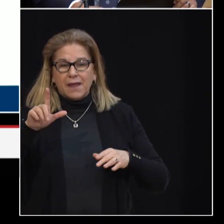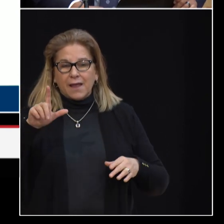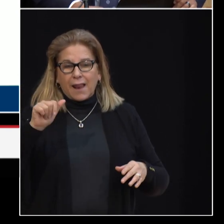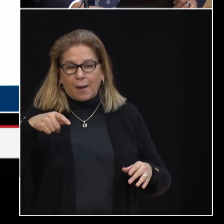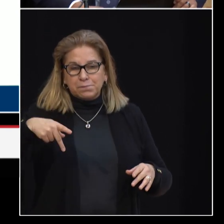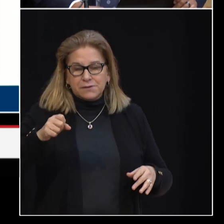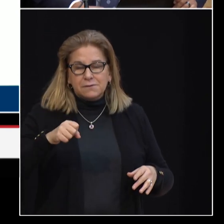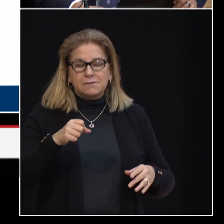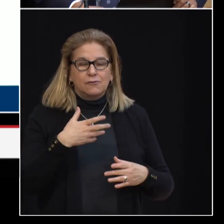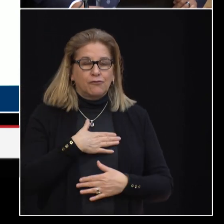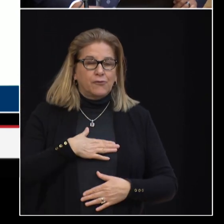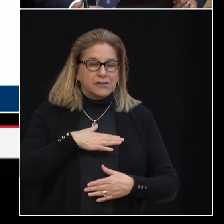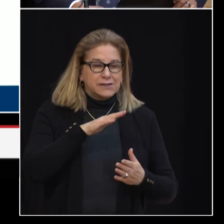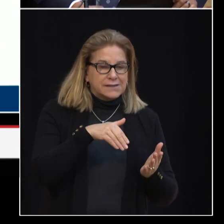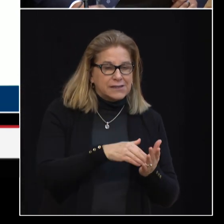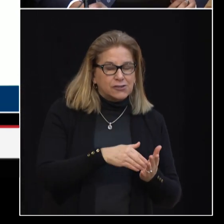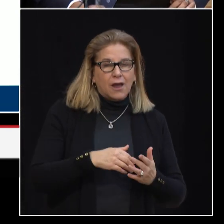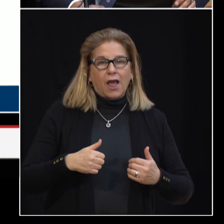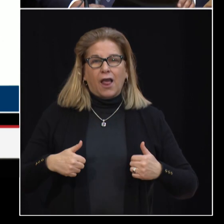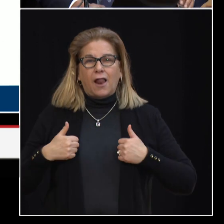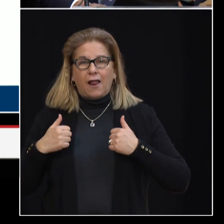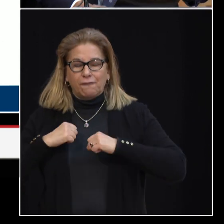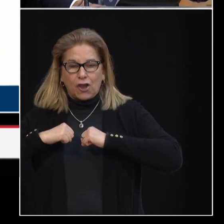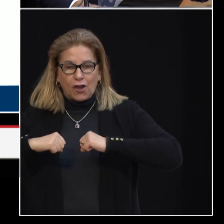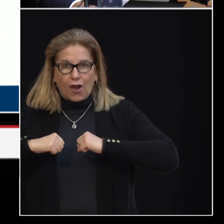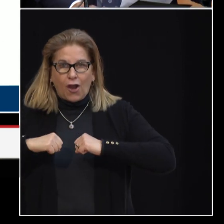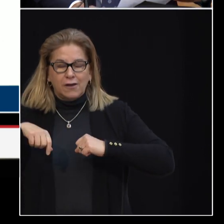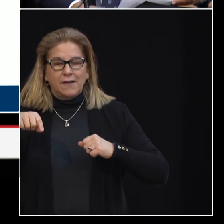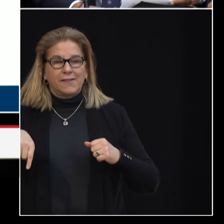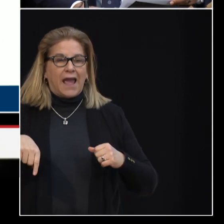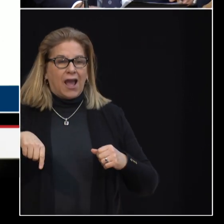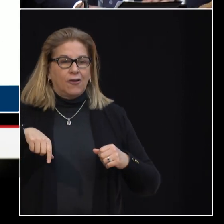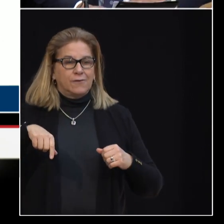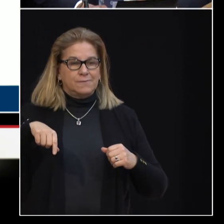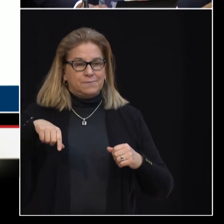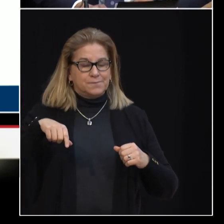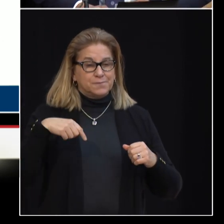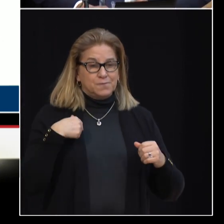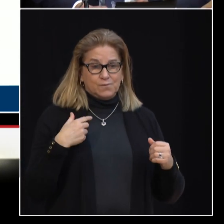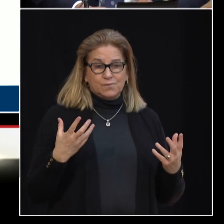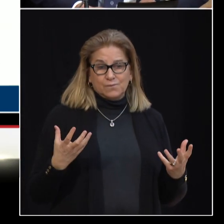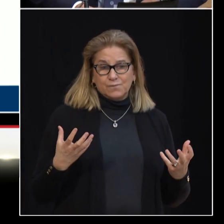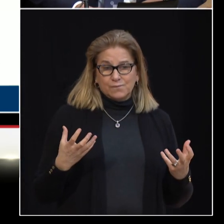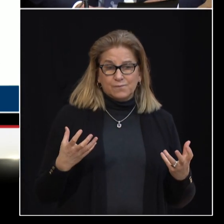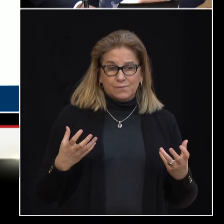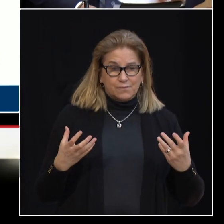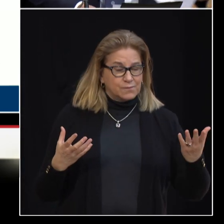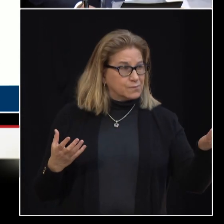spaces. So look forward to an RFP this firm to bring an architect on board. Next slide.